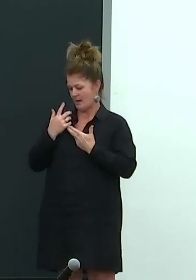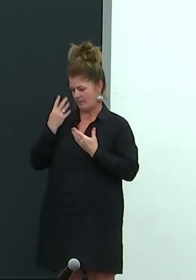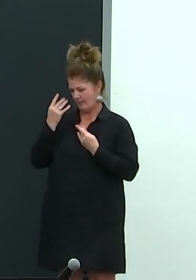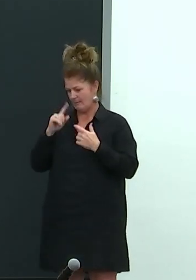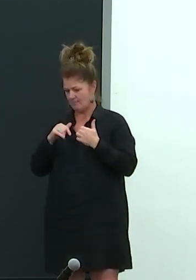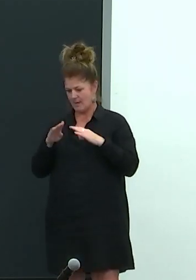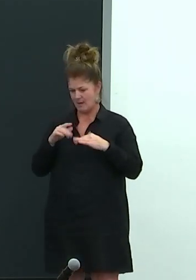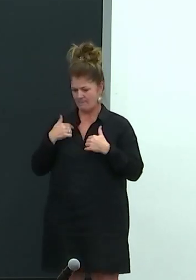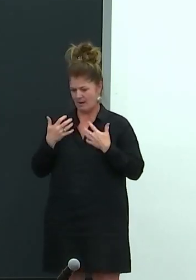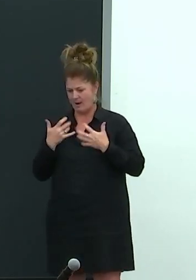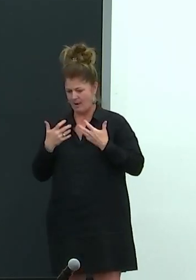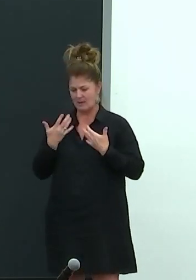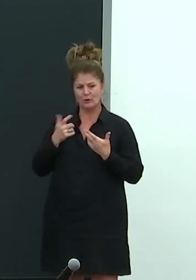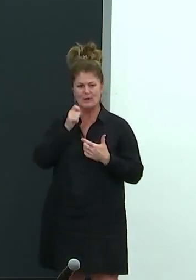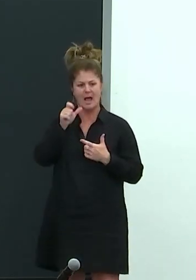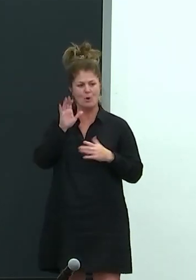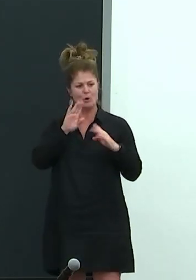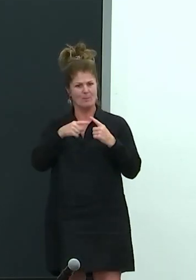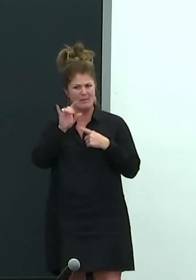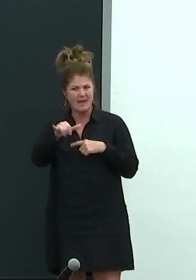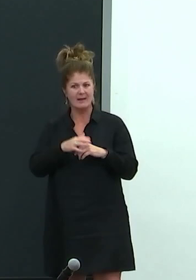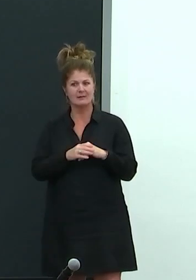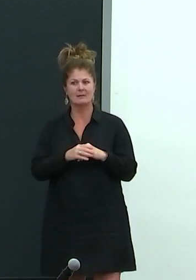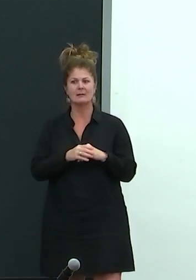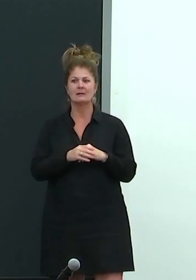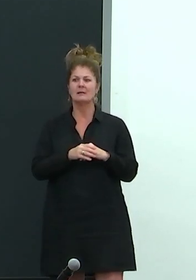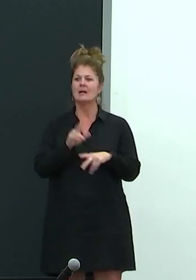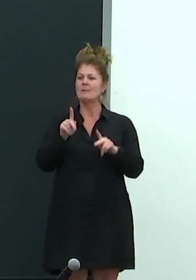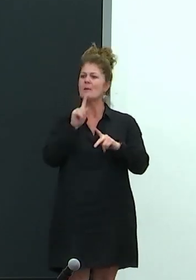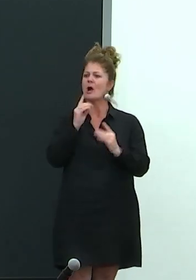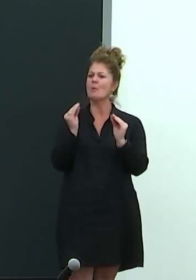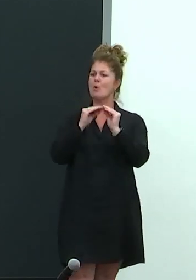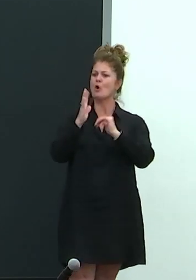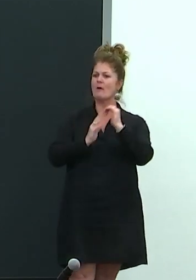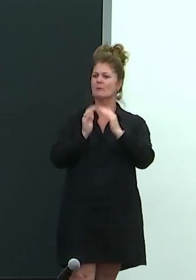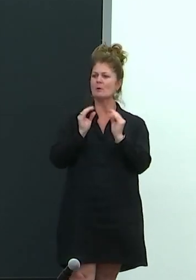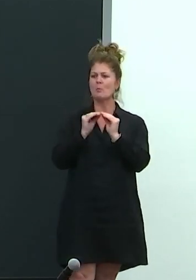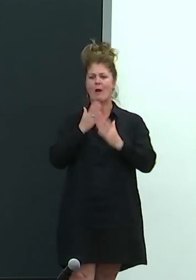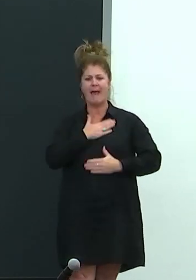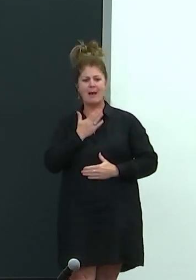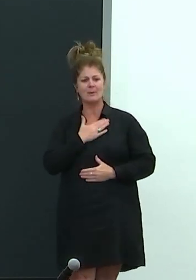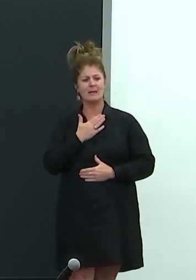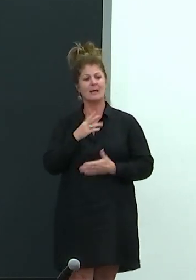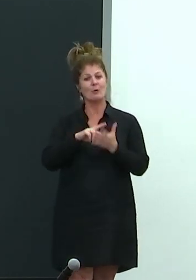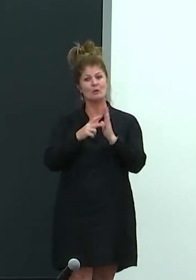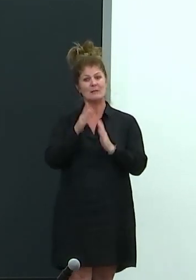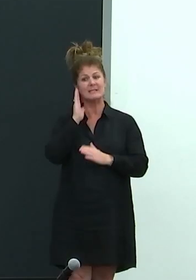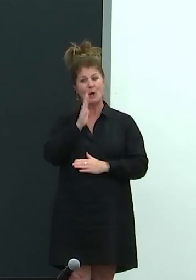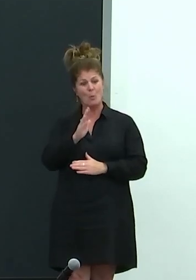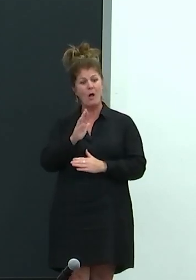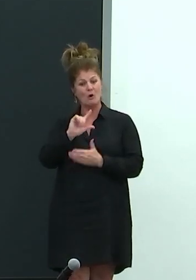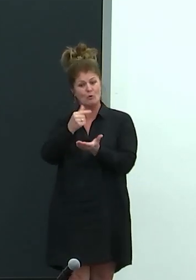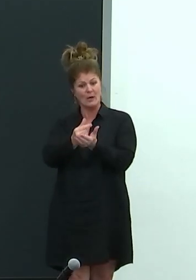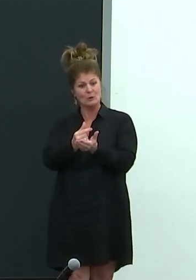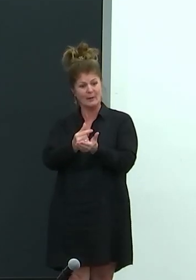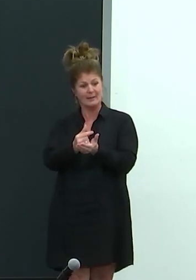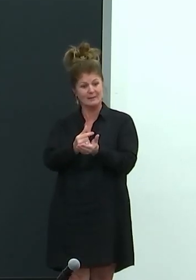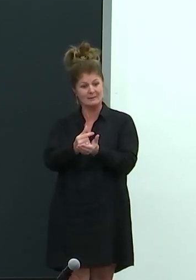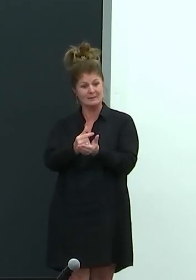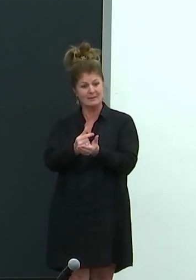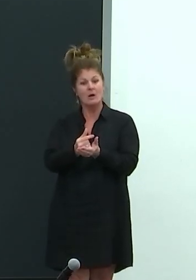unnatural. They're more comfortable and happier, more likely to graduate or be retained in a company for longer.